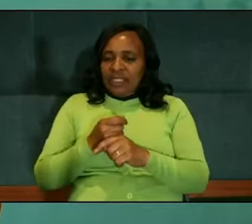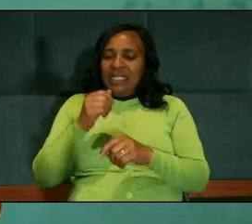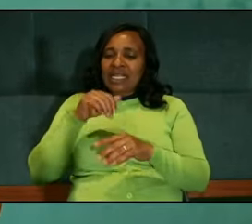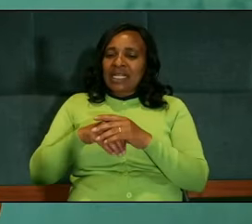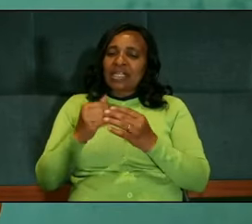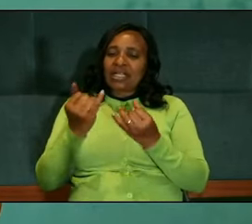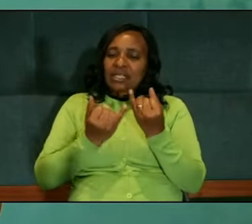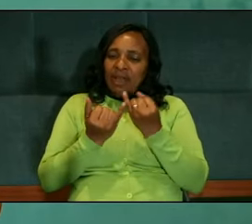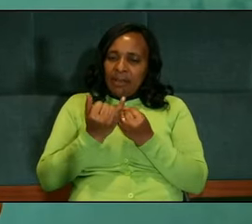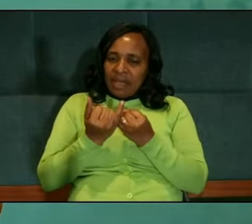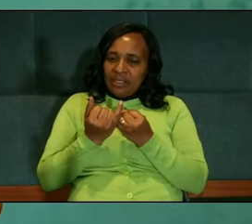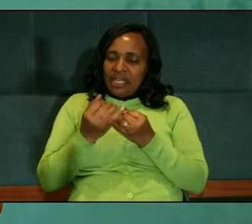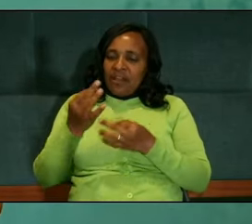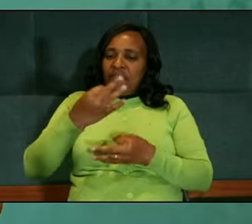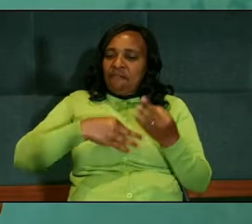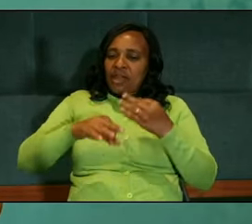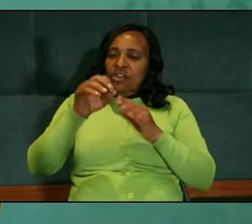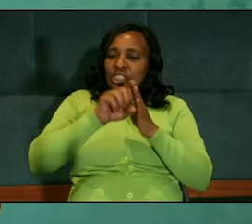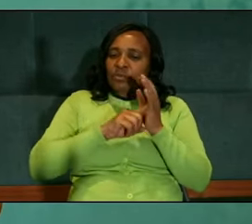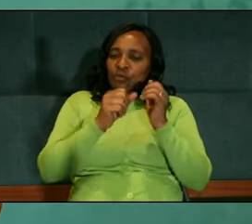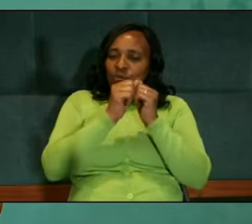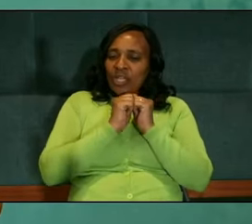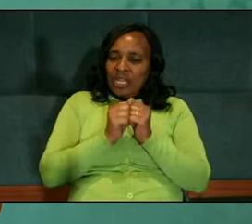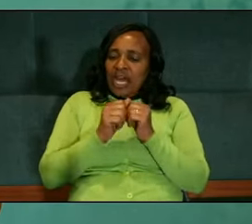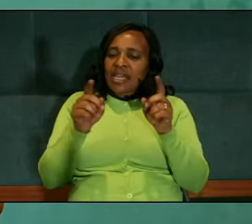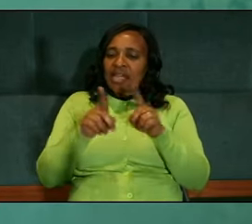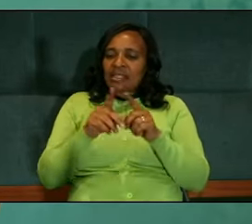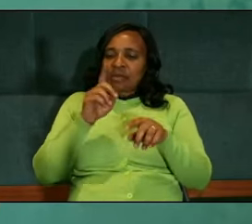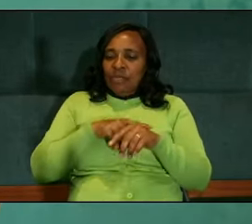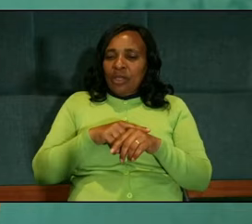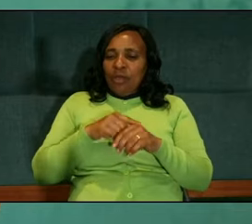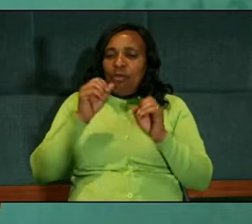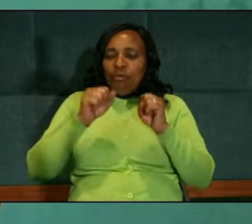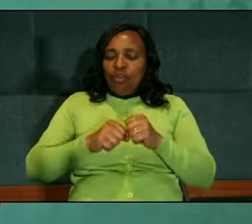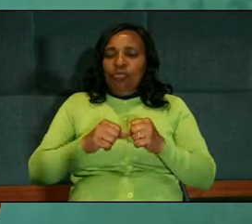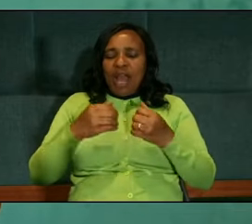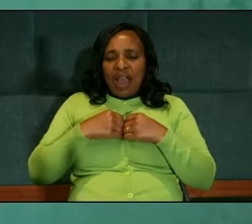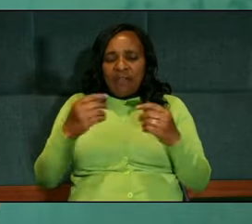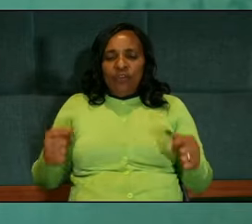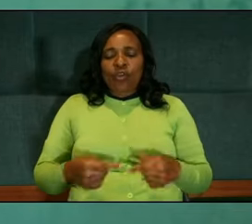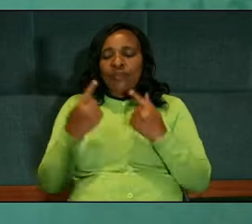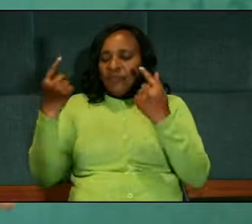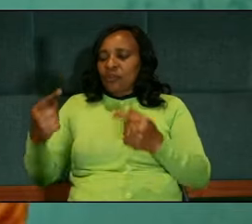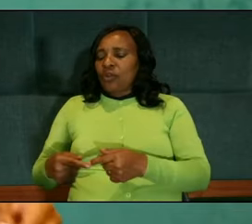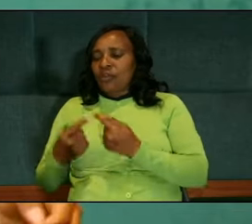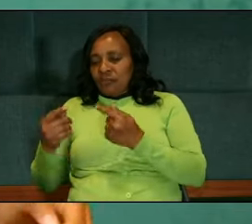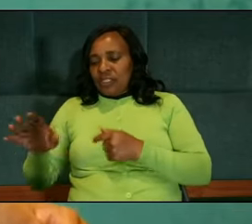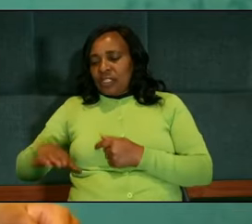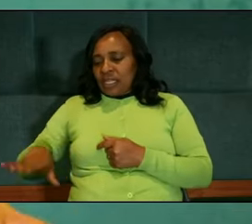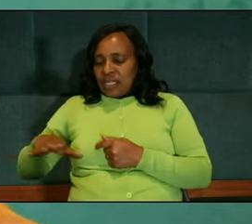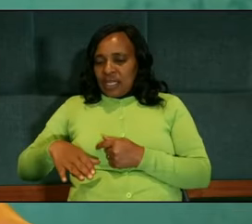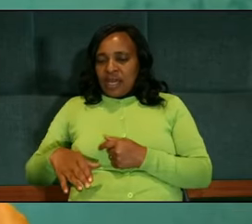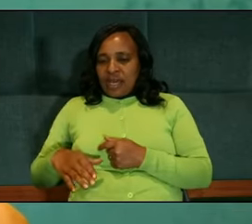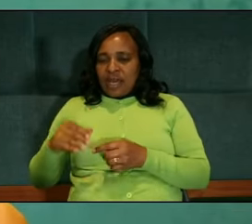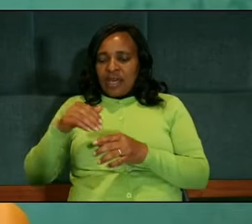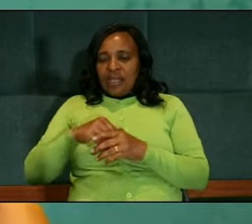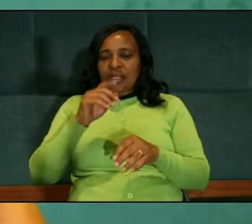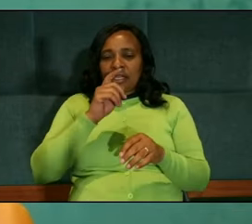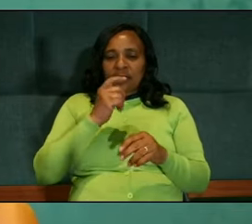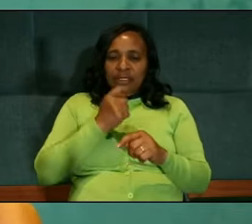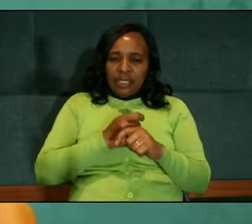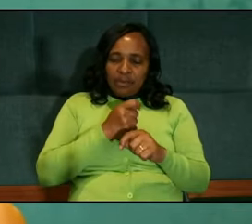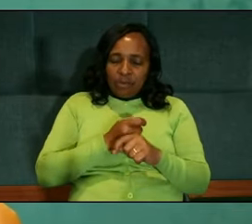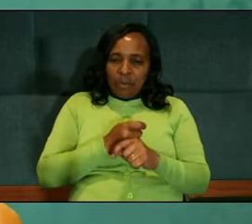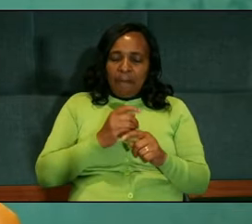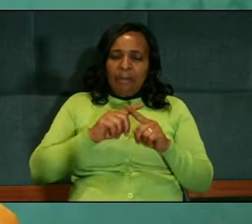they would fellowship together. And of course, there had to be conflicts inside the temple. And I feel the